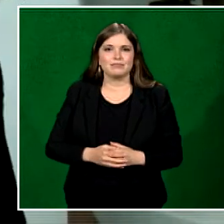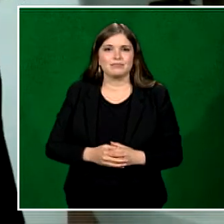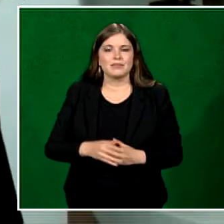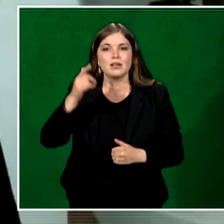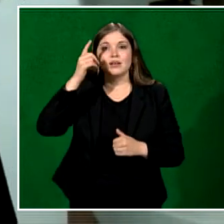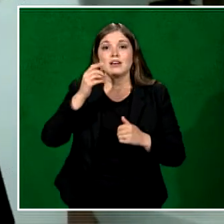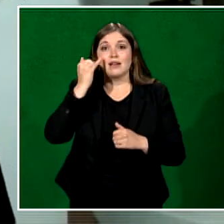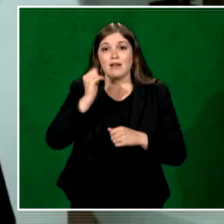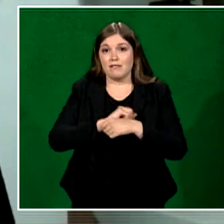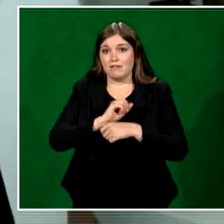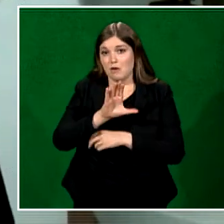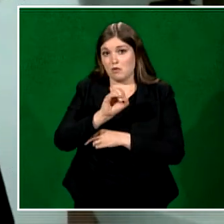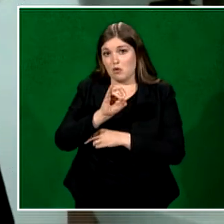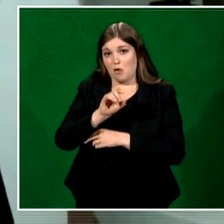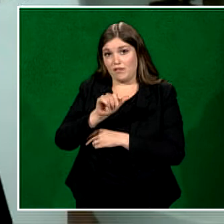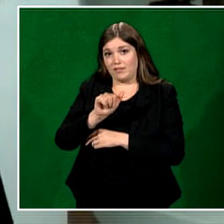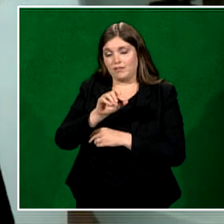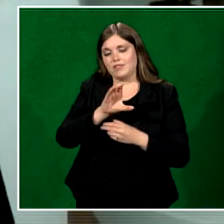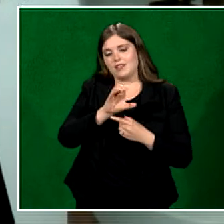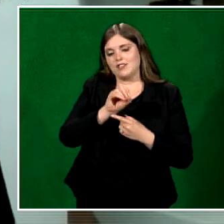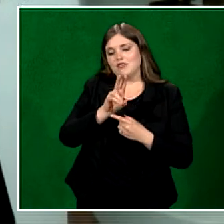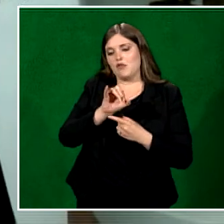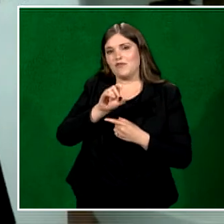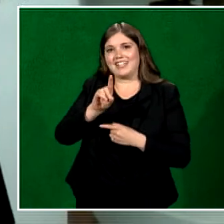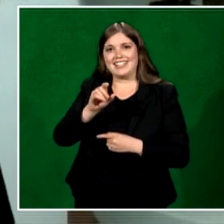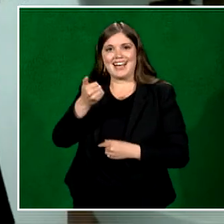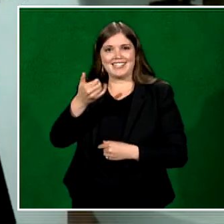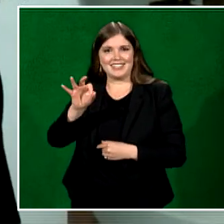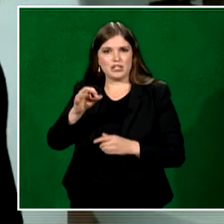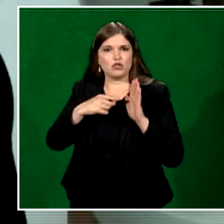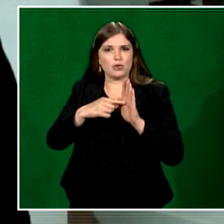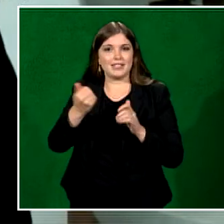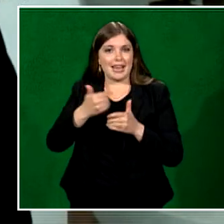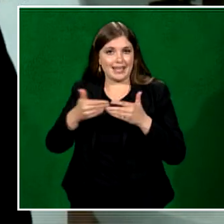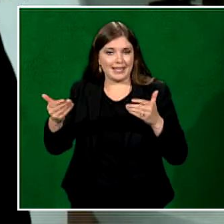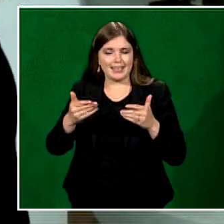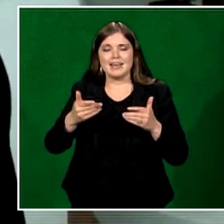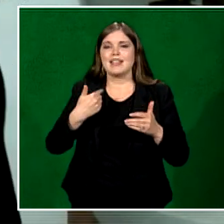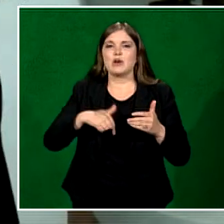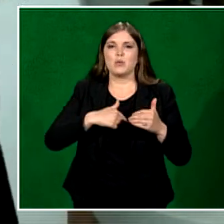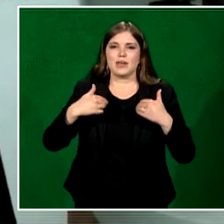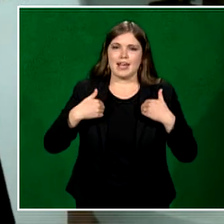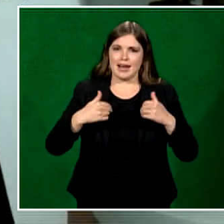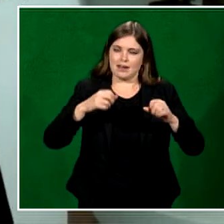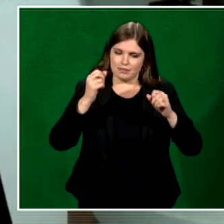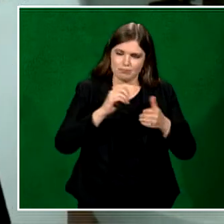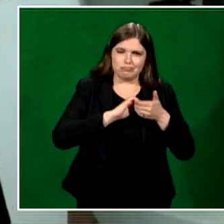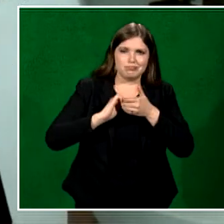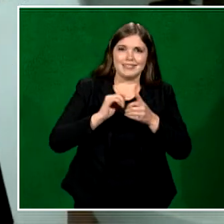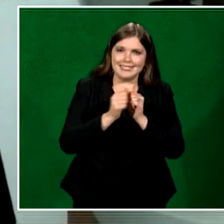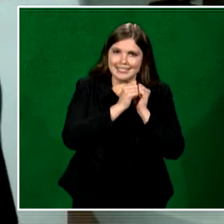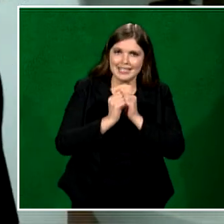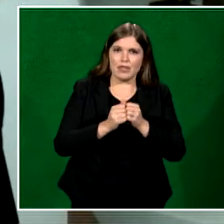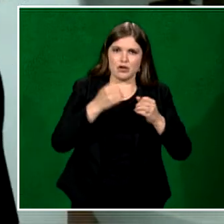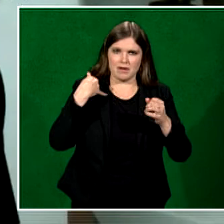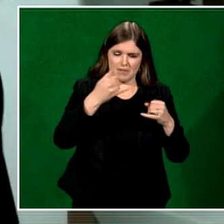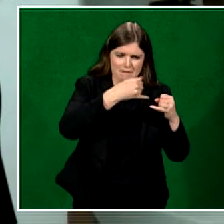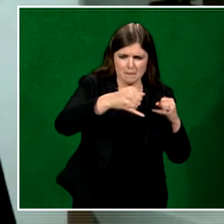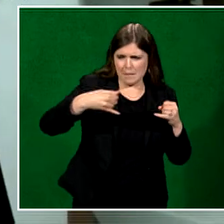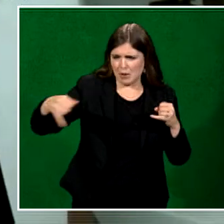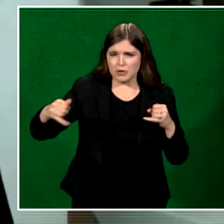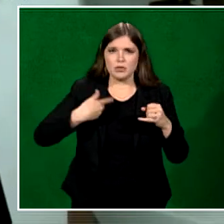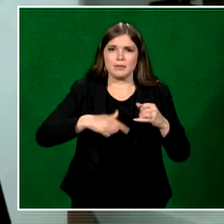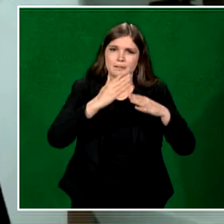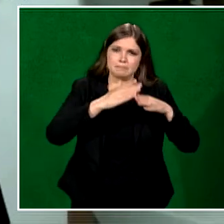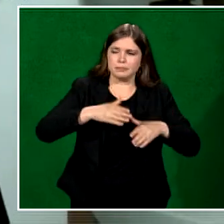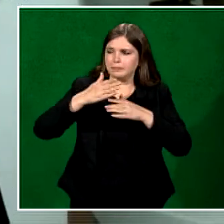anything, it's that amazing things are possible when we collaborate across the boundaries that divide us, and that the only way we'll conquer the immense challenges before us is by